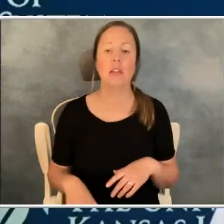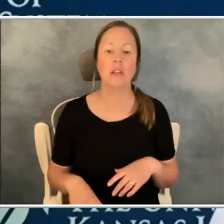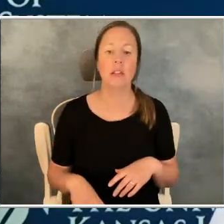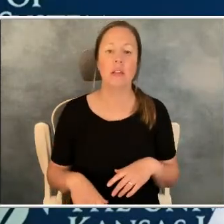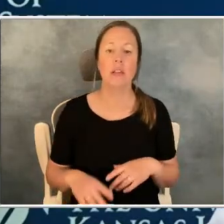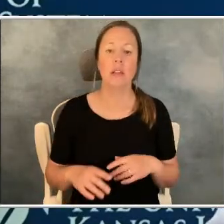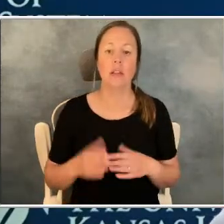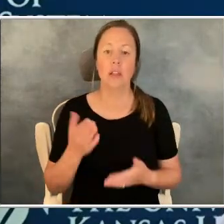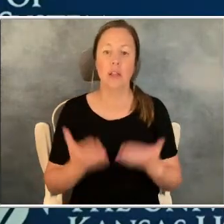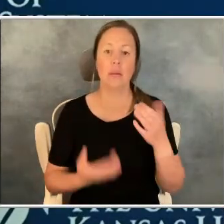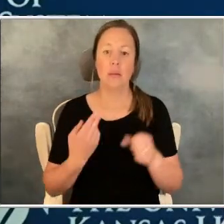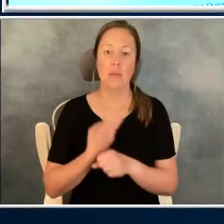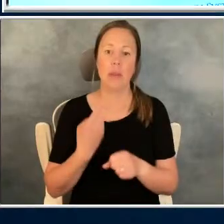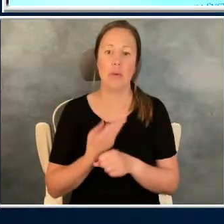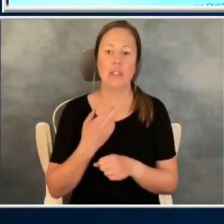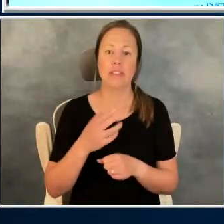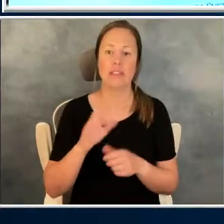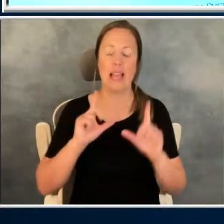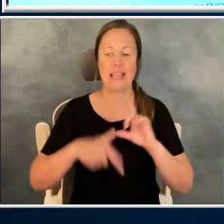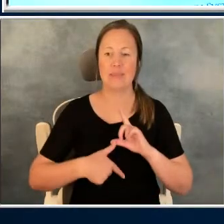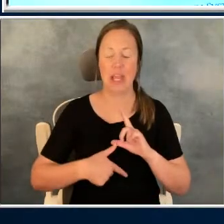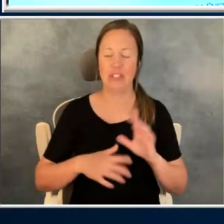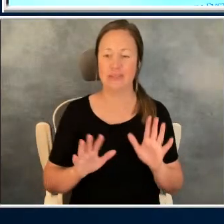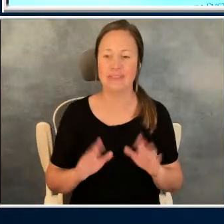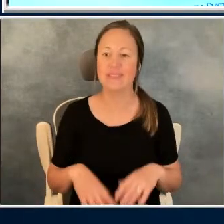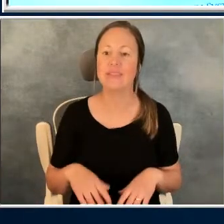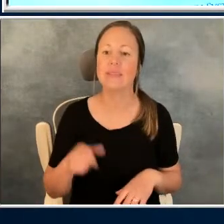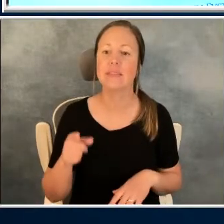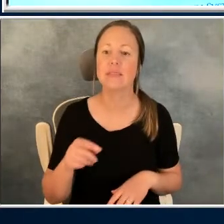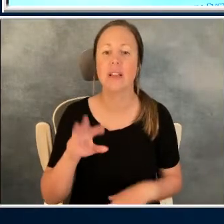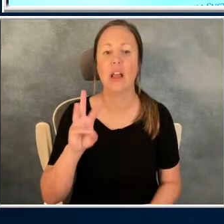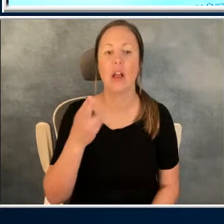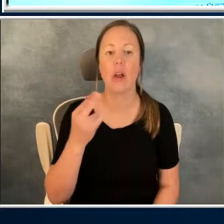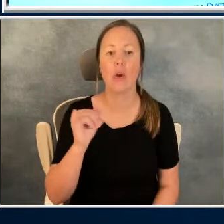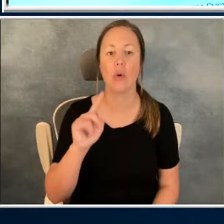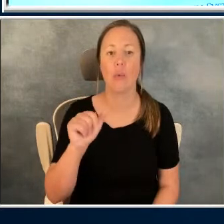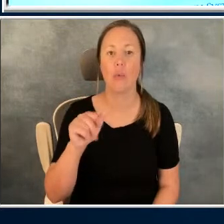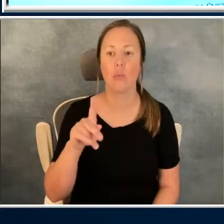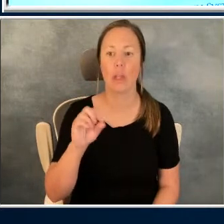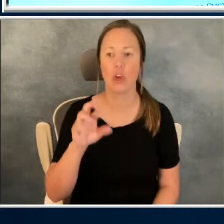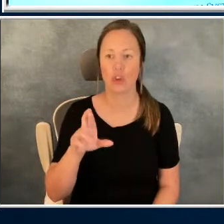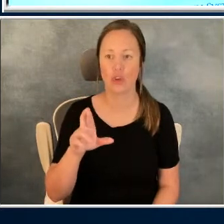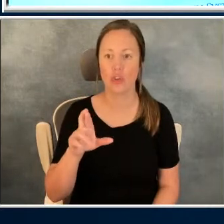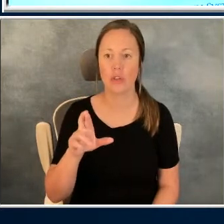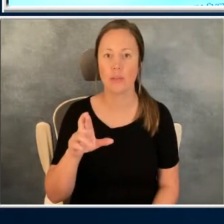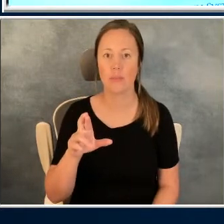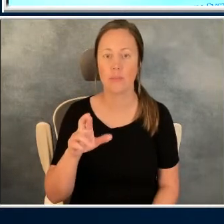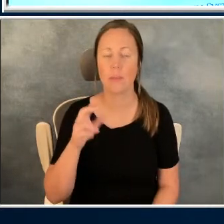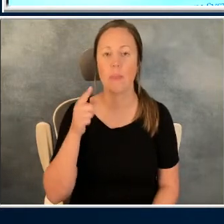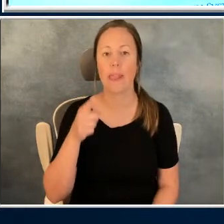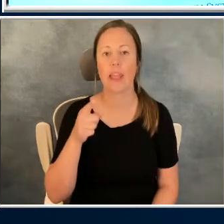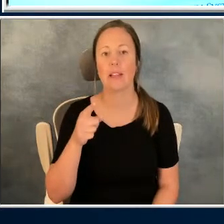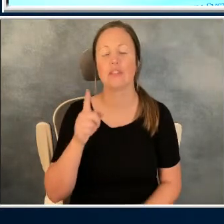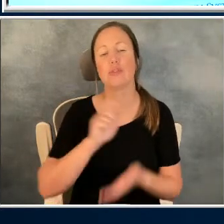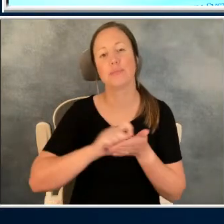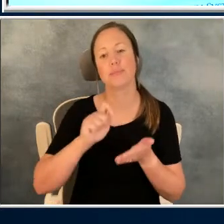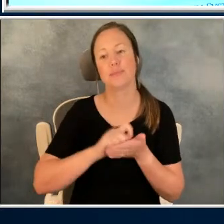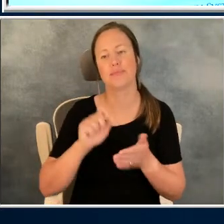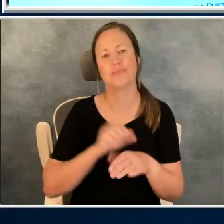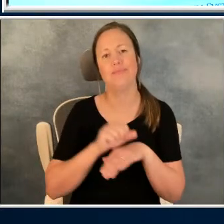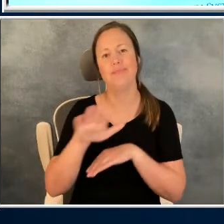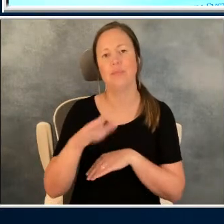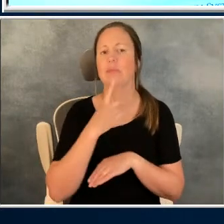naproxen. Go ahead, Alice. The Whitakers have written in, a couple. The Whitakers, thank you for watching. They write, I need a brand